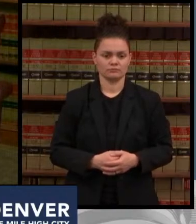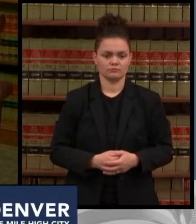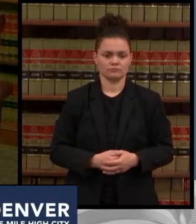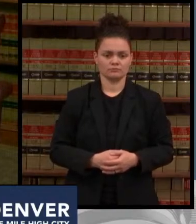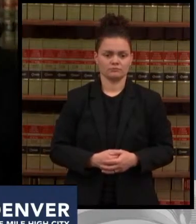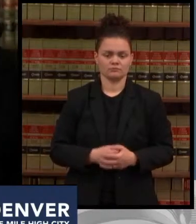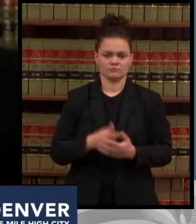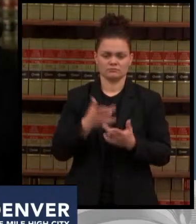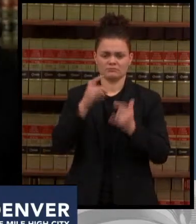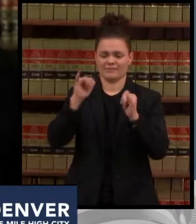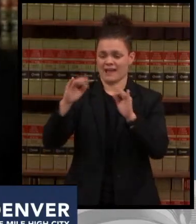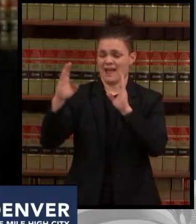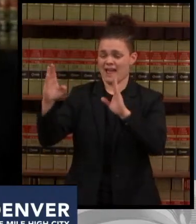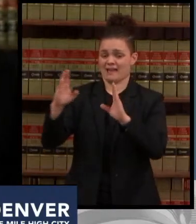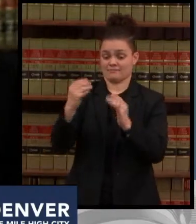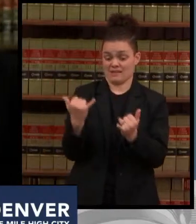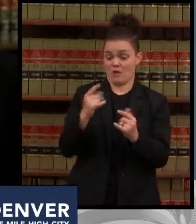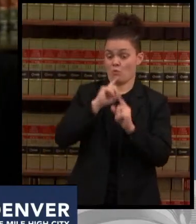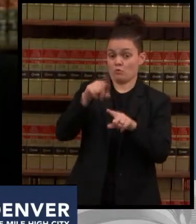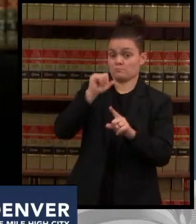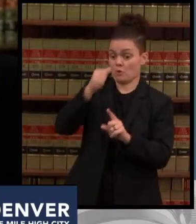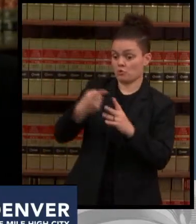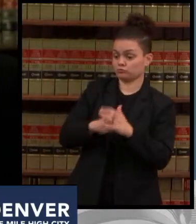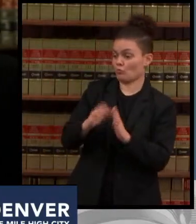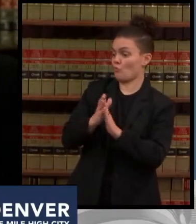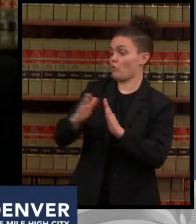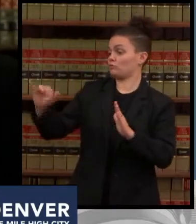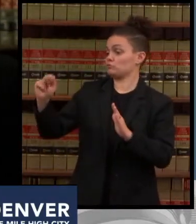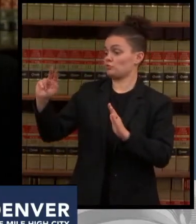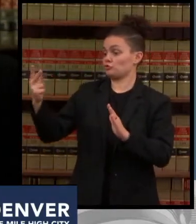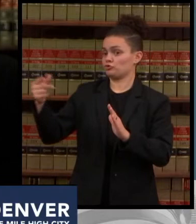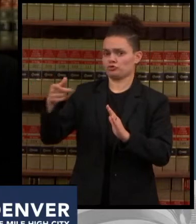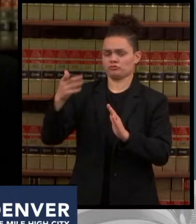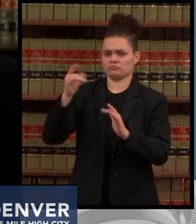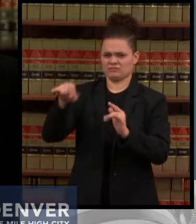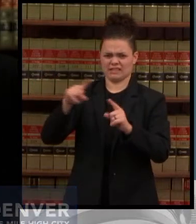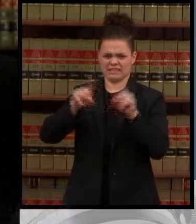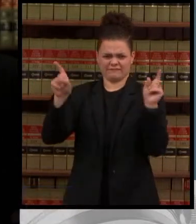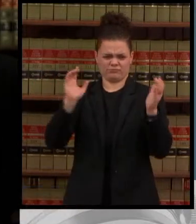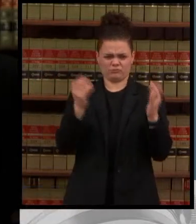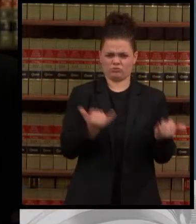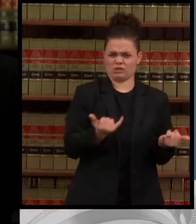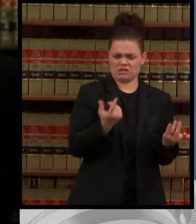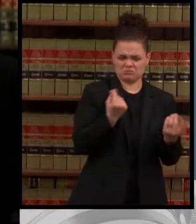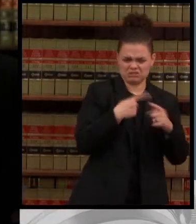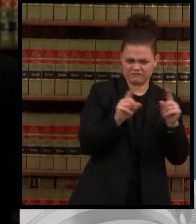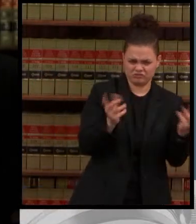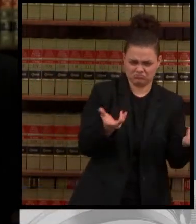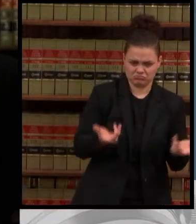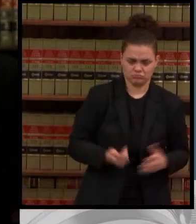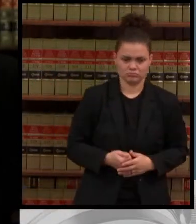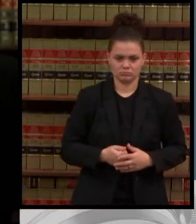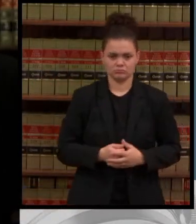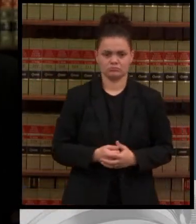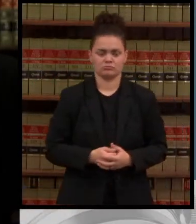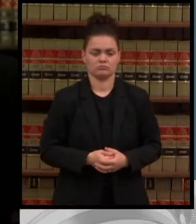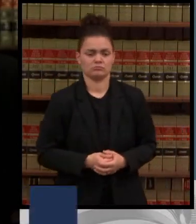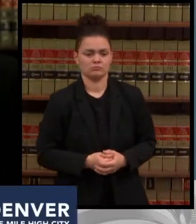Well, I'll invite my colleagues to chime in on this as well. We have had a number of businesses